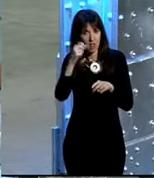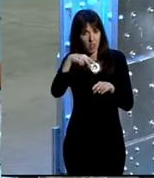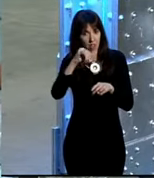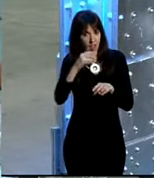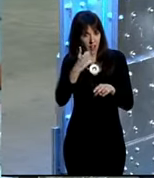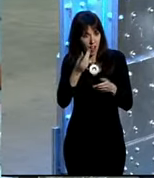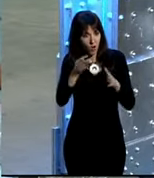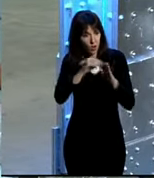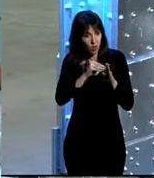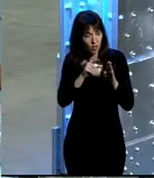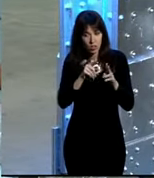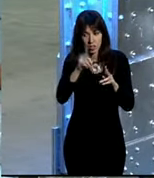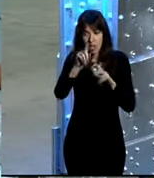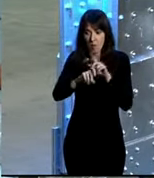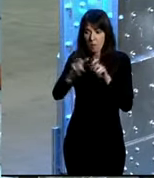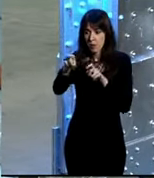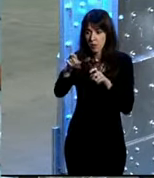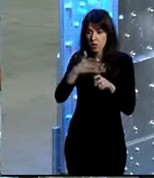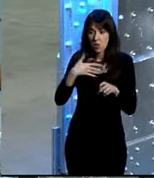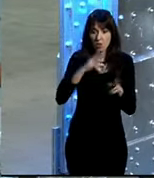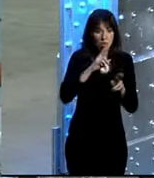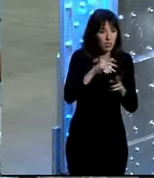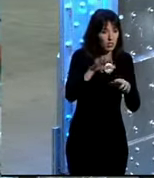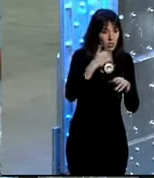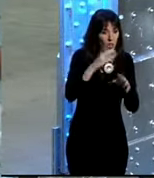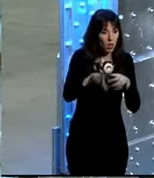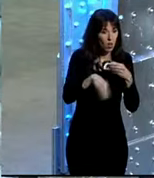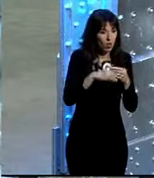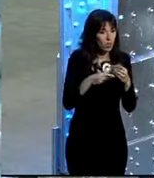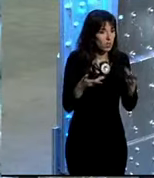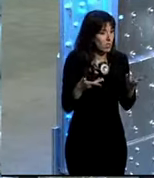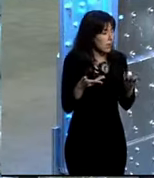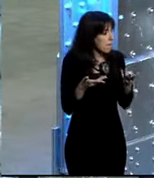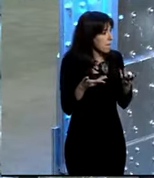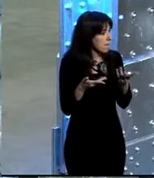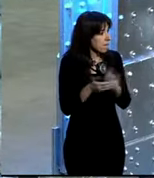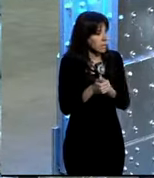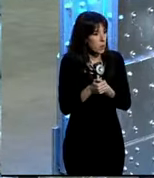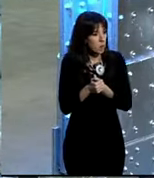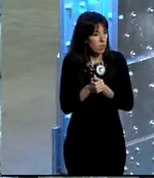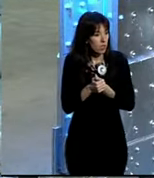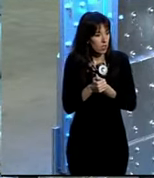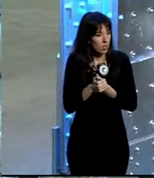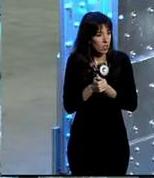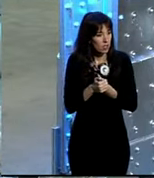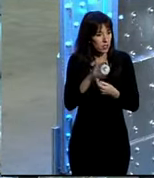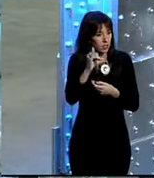Maybe Danny has something else to say. There was another question over there. Do you have anything else to say?